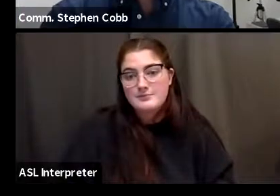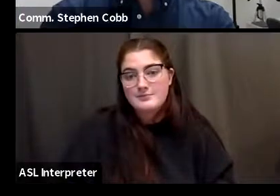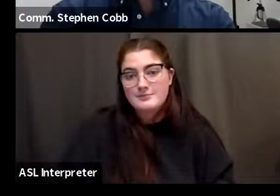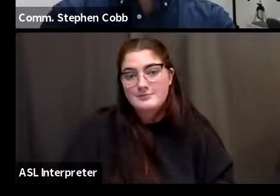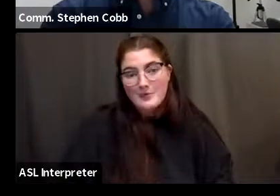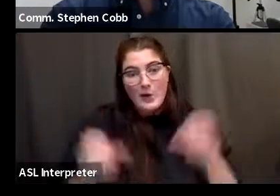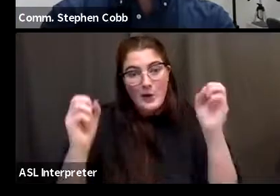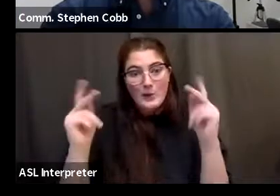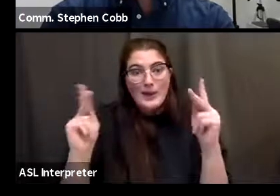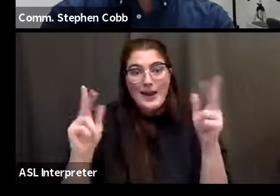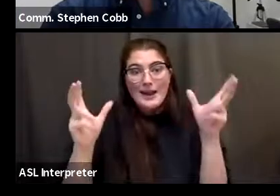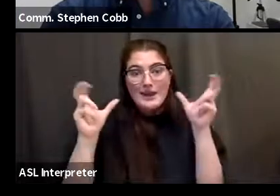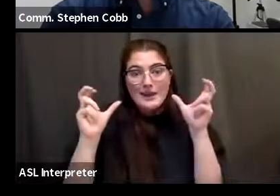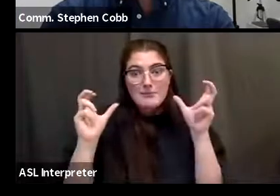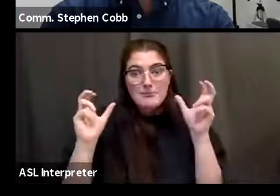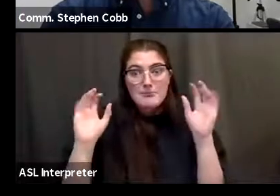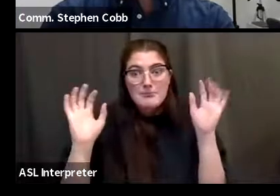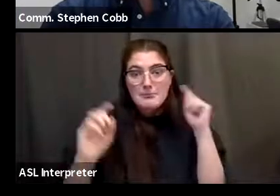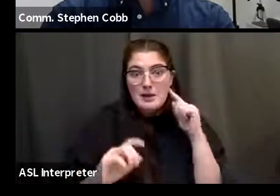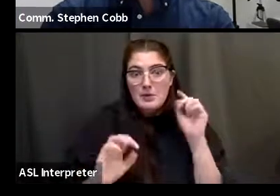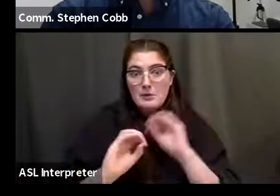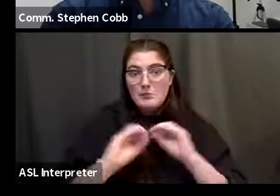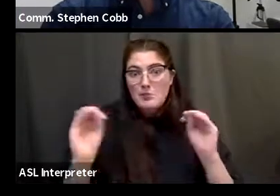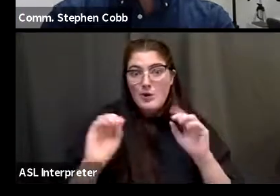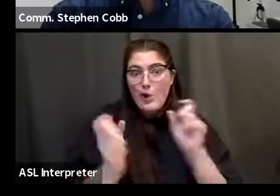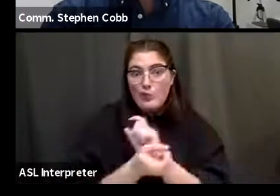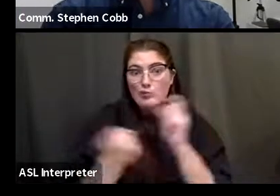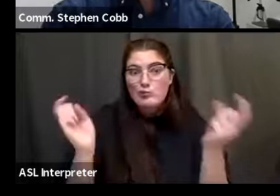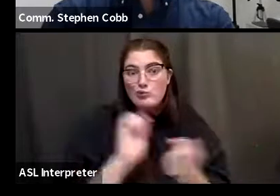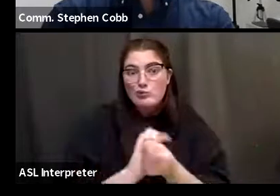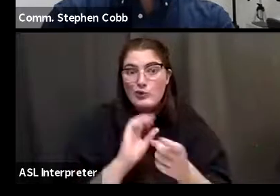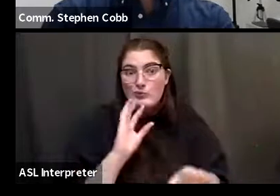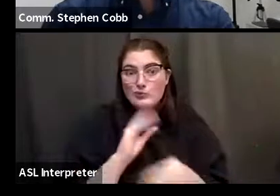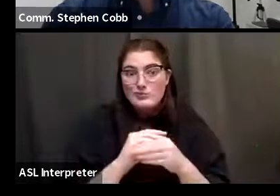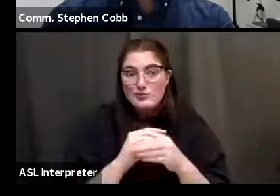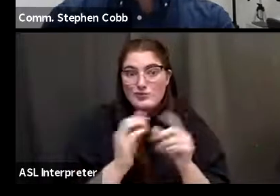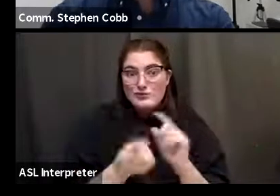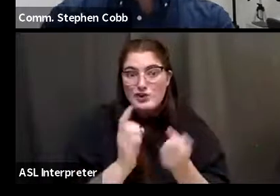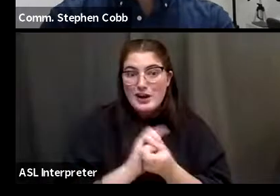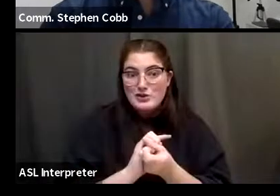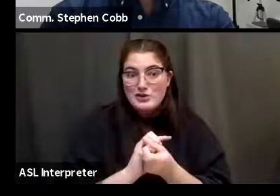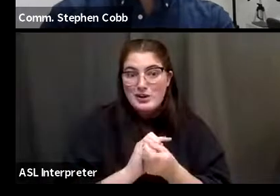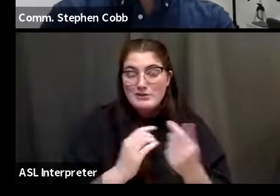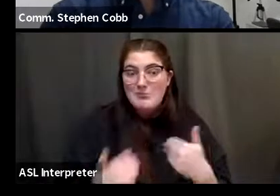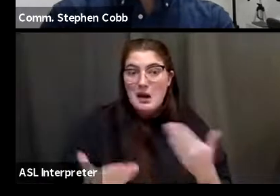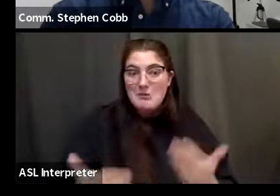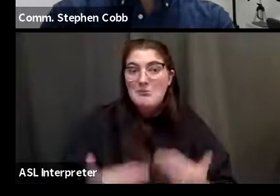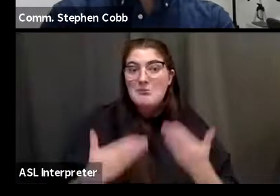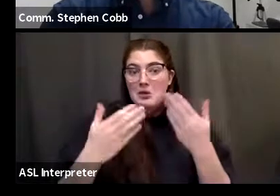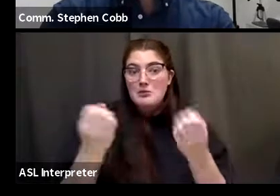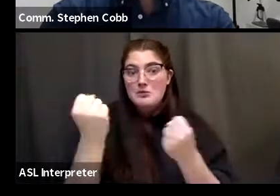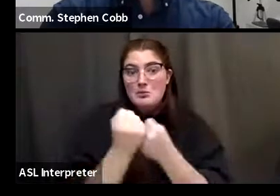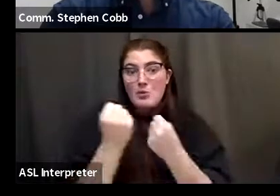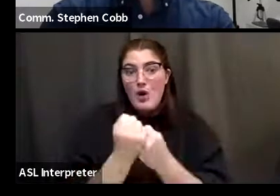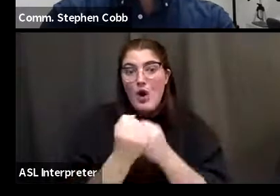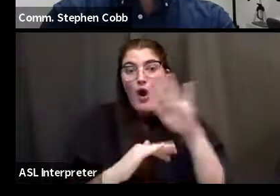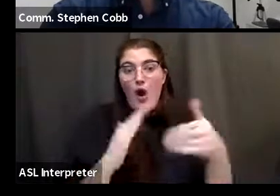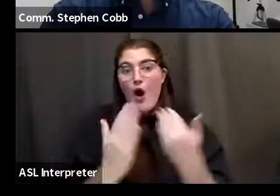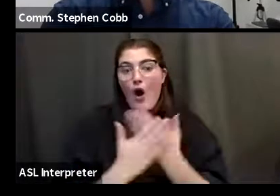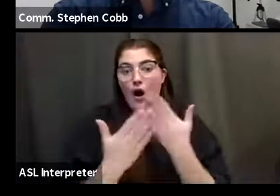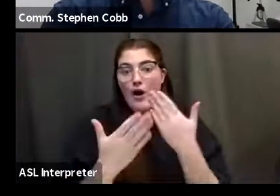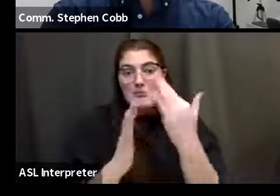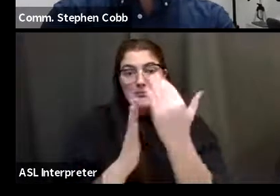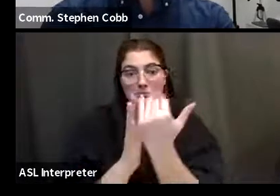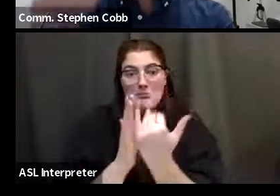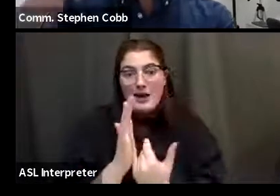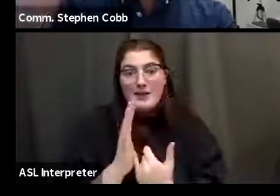Okay. All right. Hearing no additional changes from the commission, I move to support all items as listed